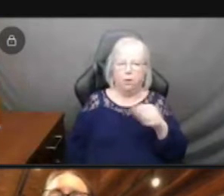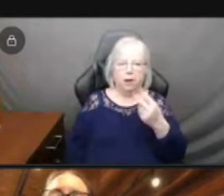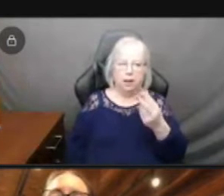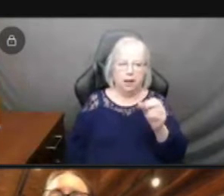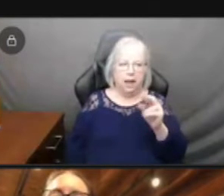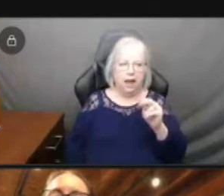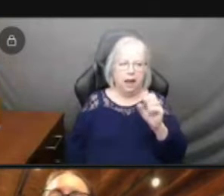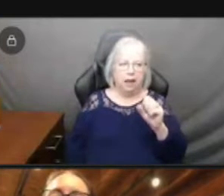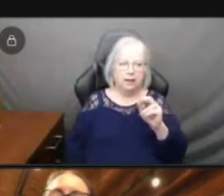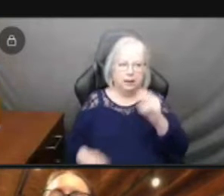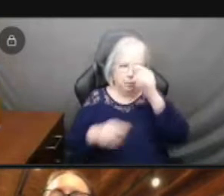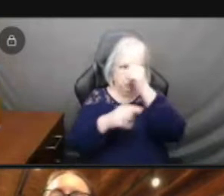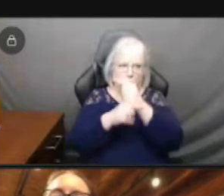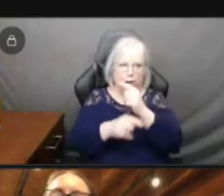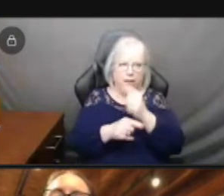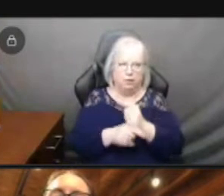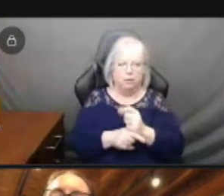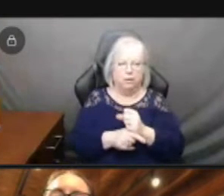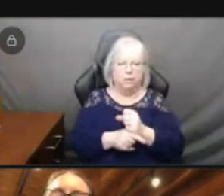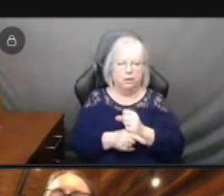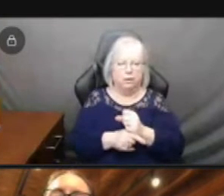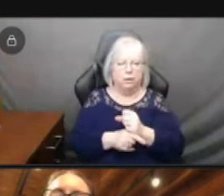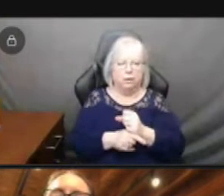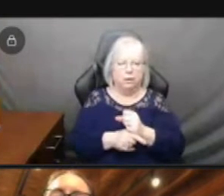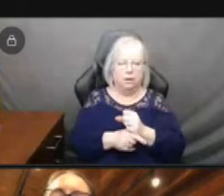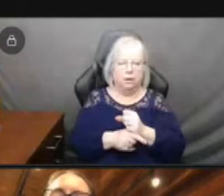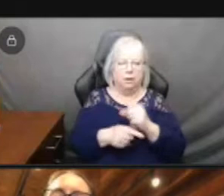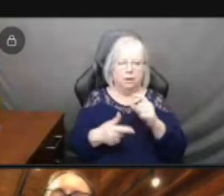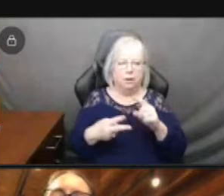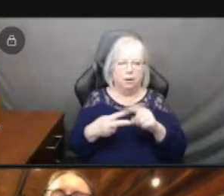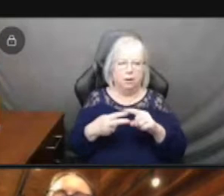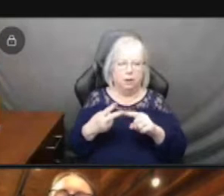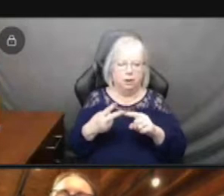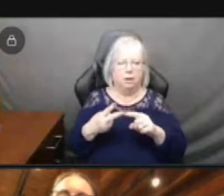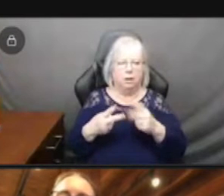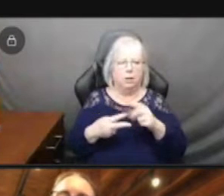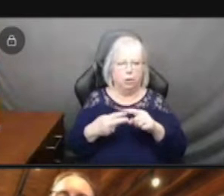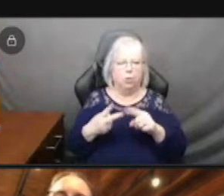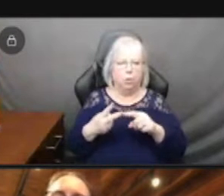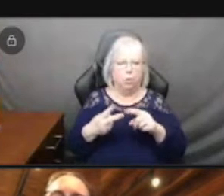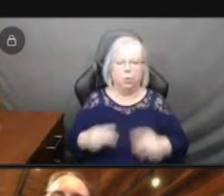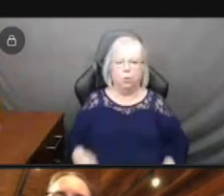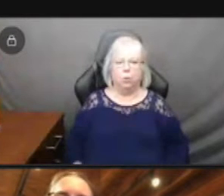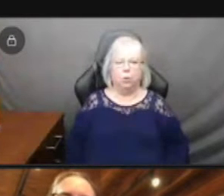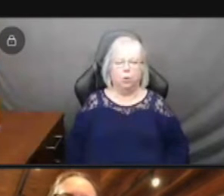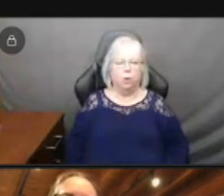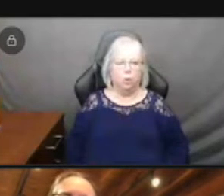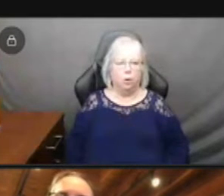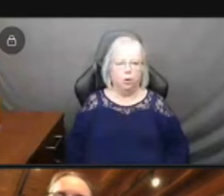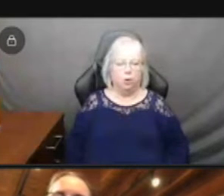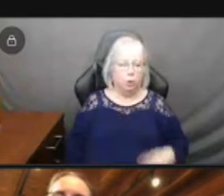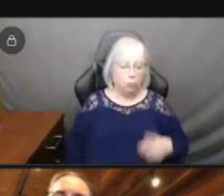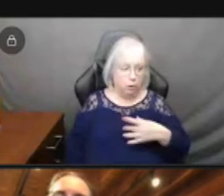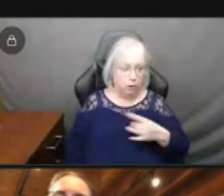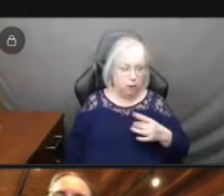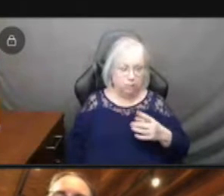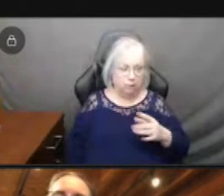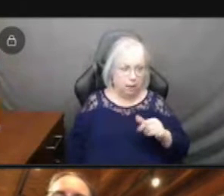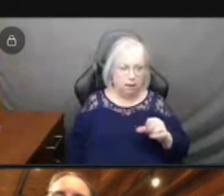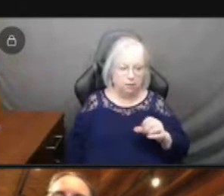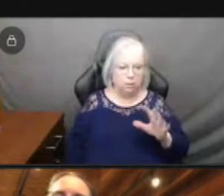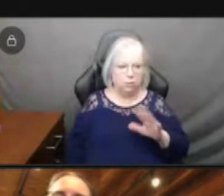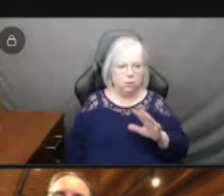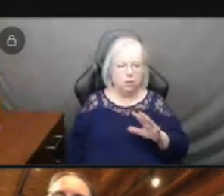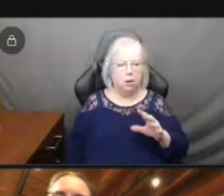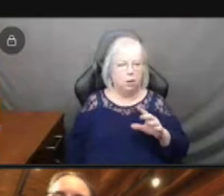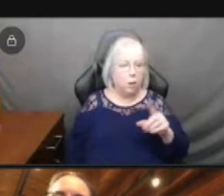or Mr. Hanson Jr. and Mr. Hanson. Would you like, yes. But what, one